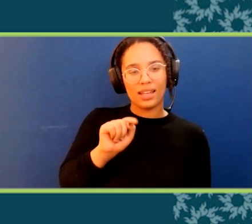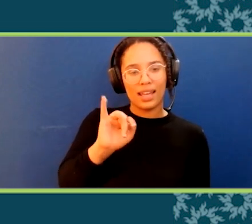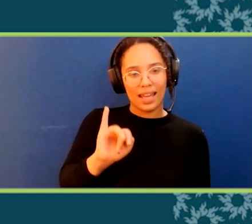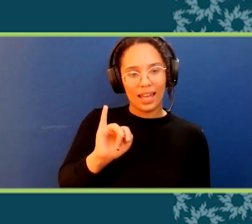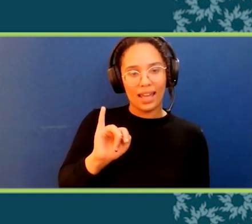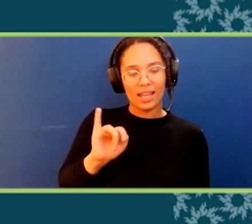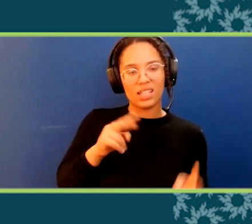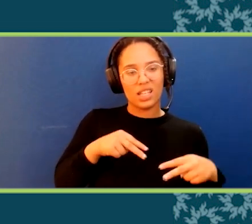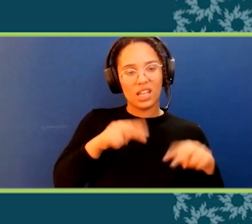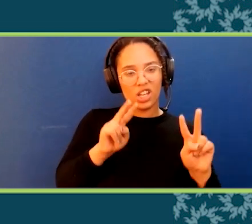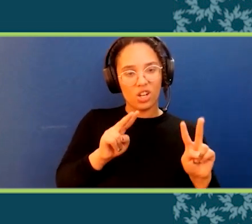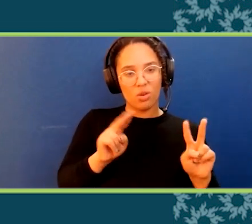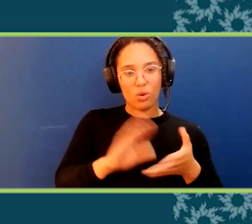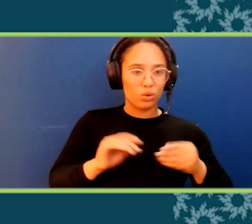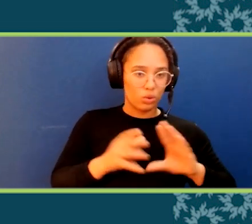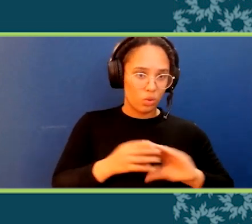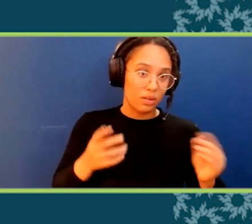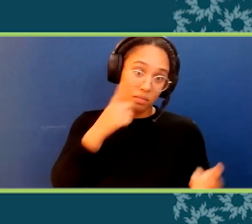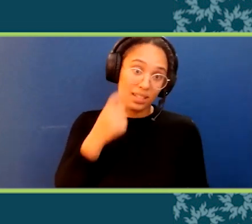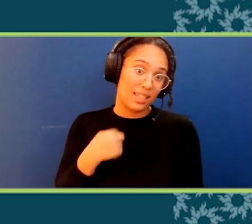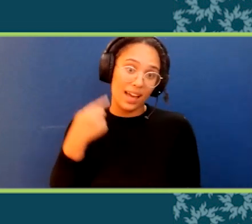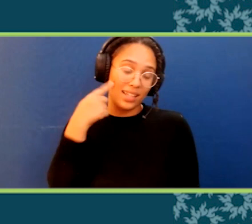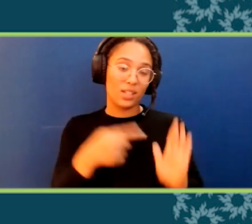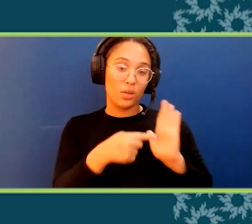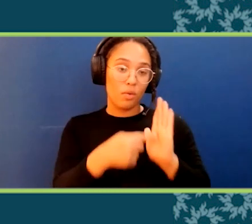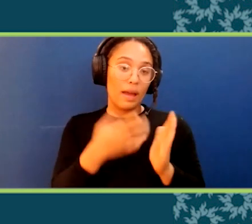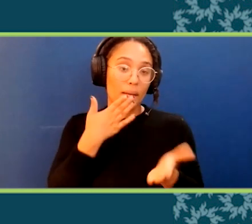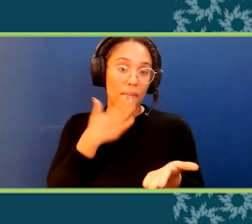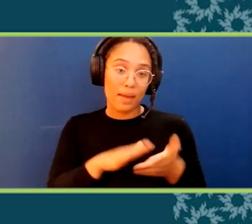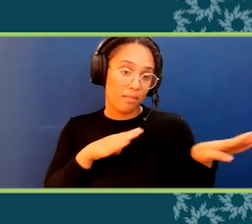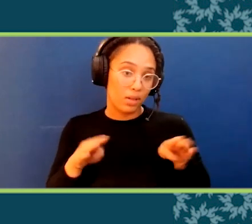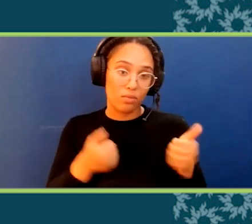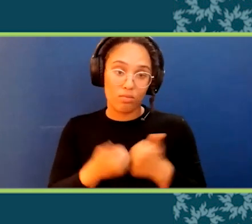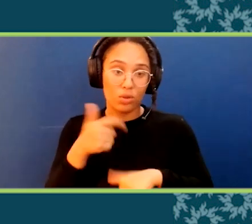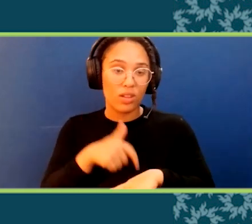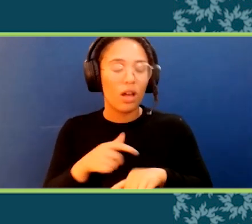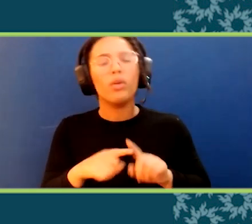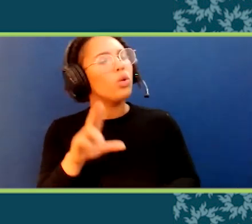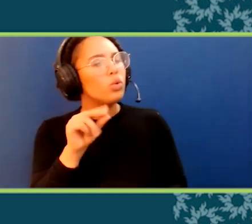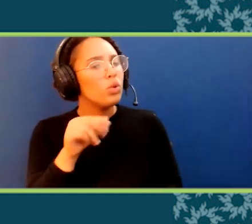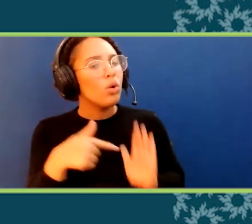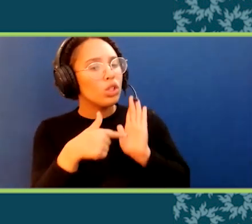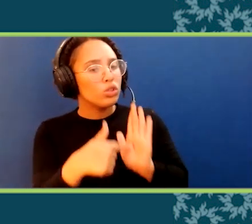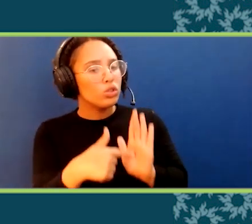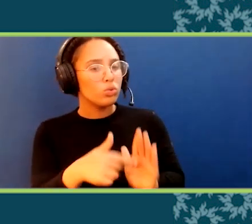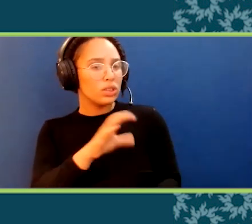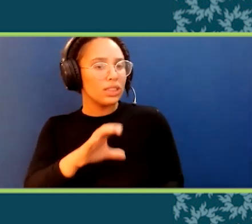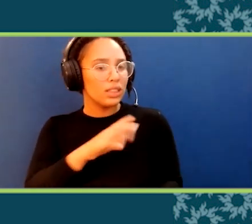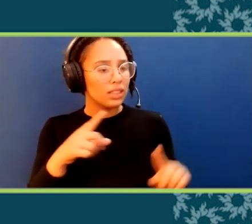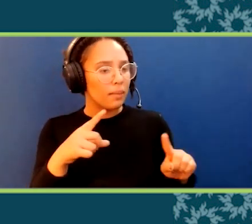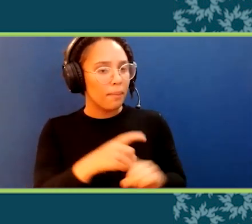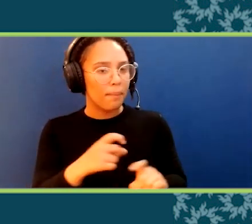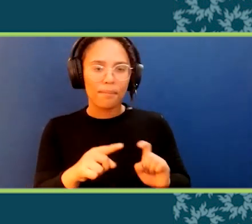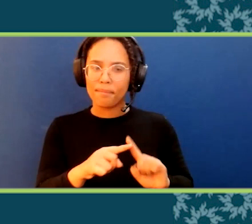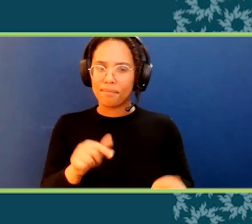bad behavior for people most of the time. And we say, well, no, it's showing the complexity of the character, but we're not doing any social